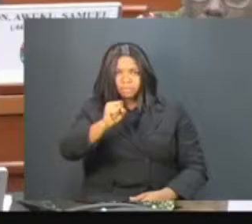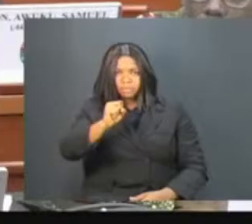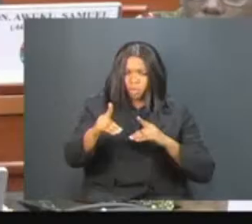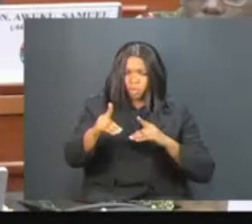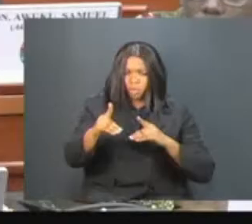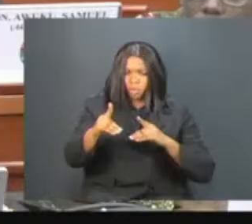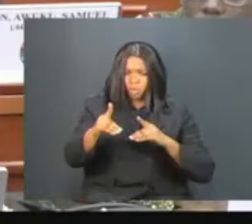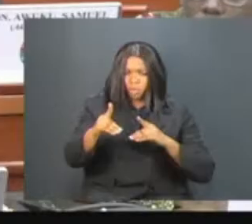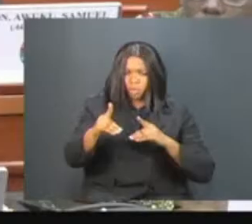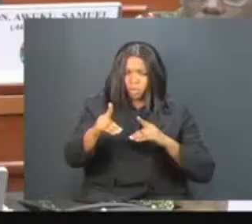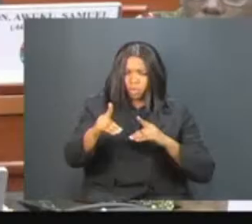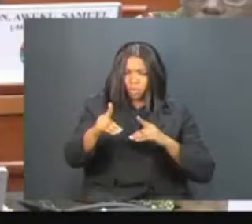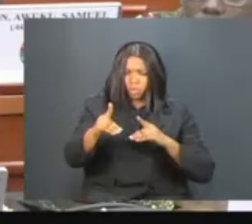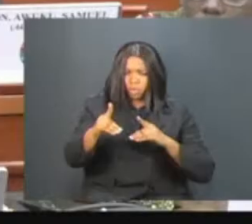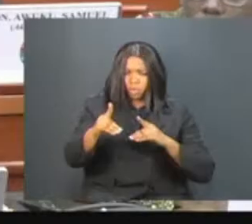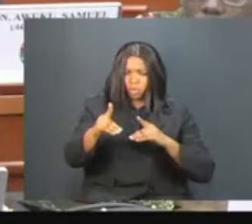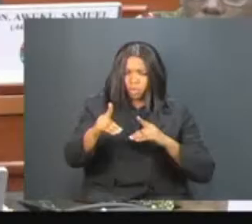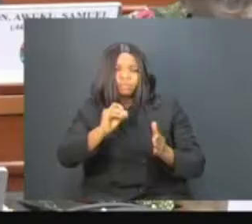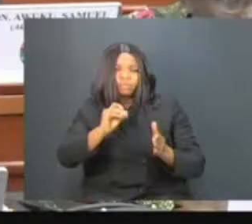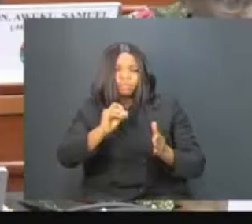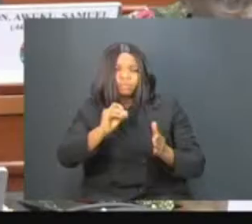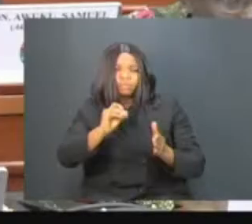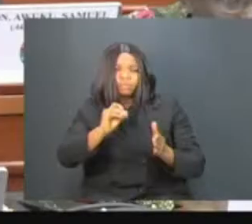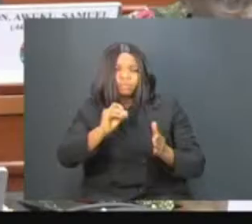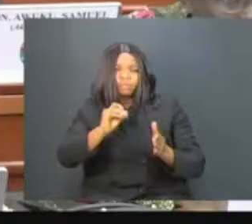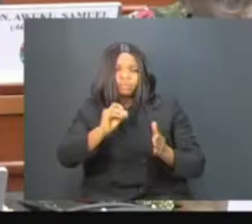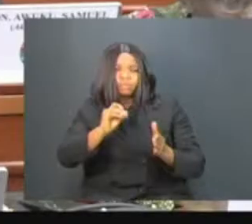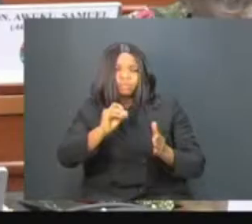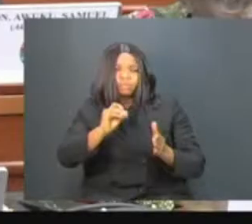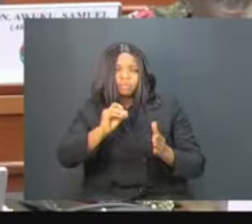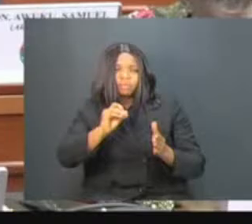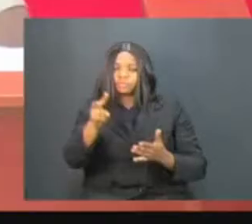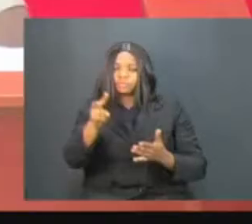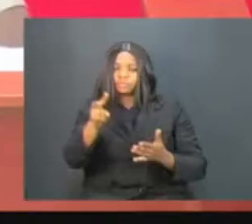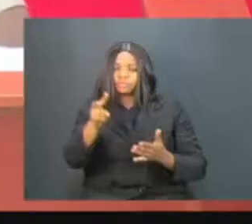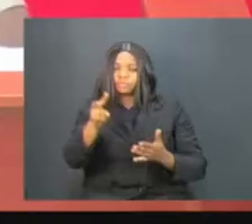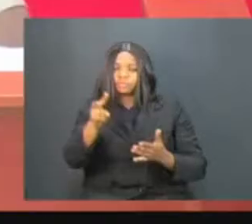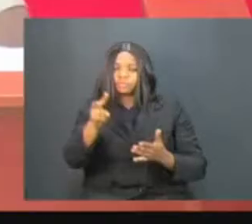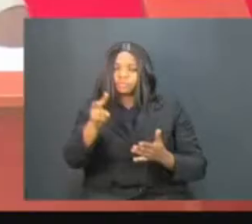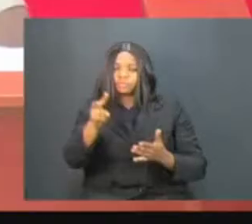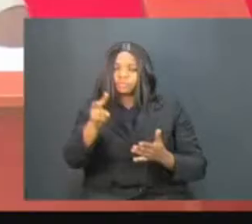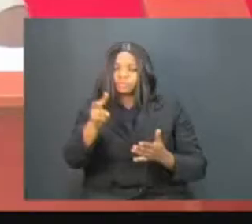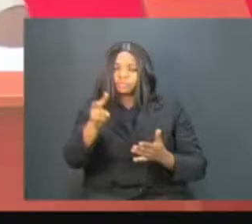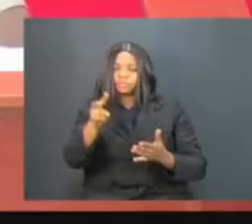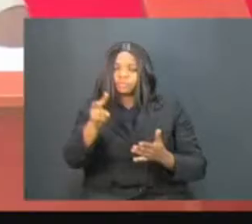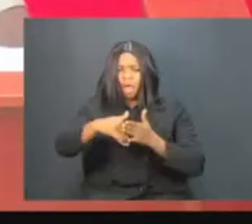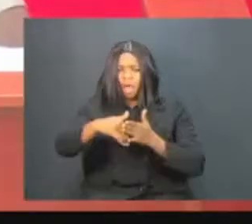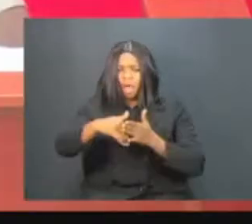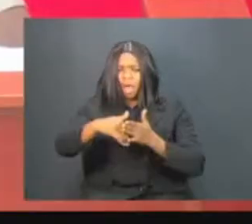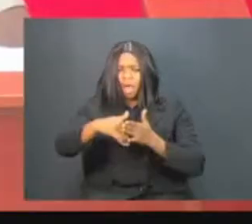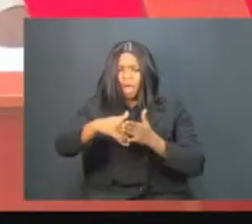from September 2017. And that's true. Mr. Speaker, how did they implement